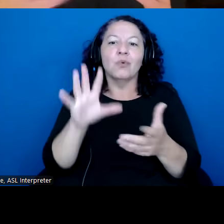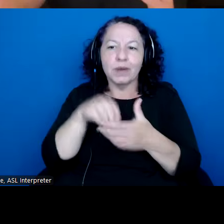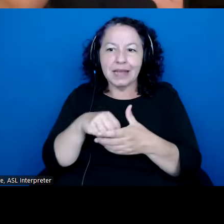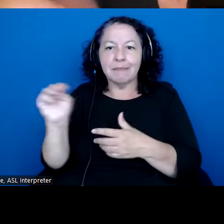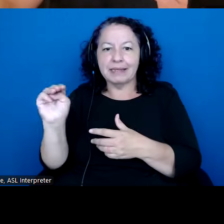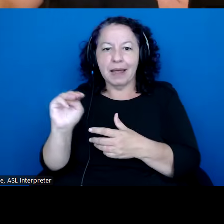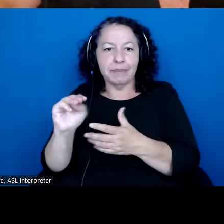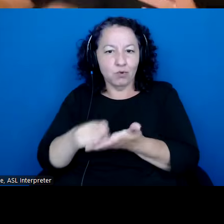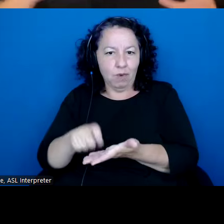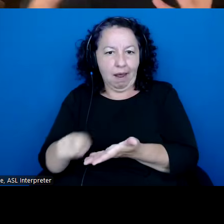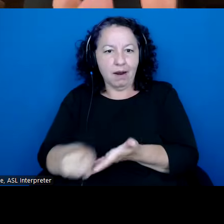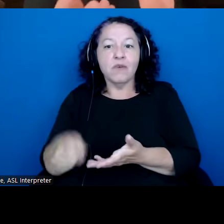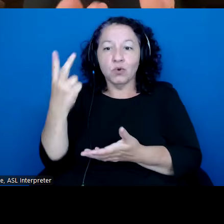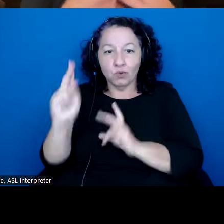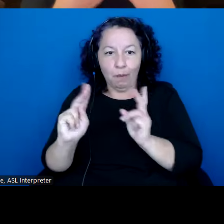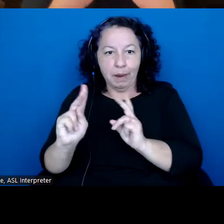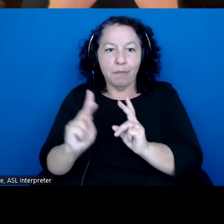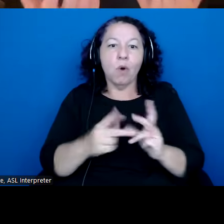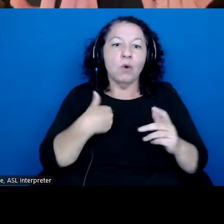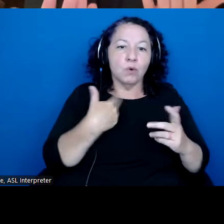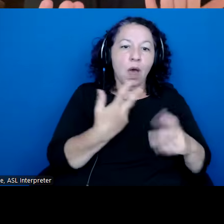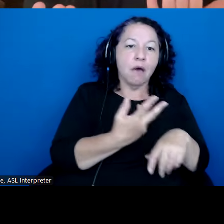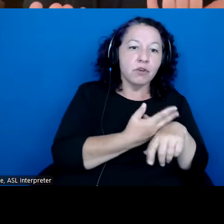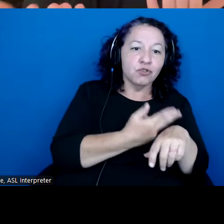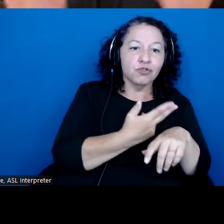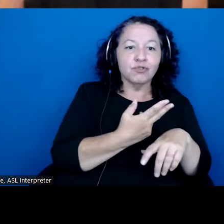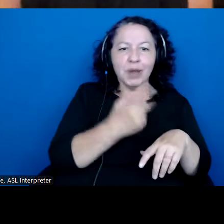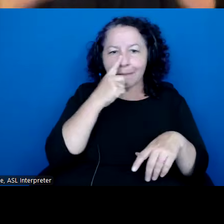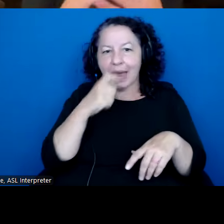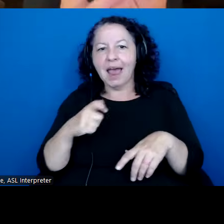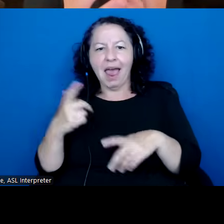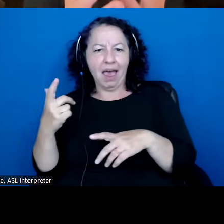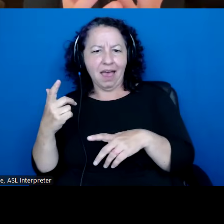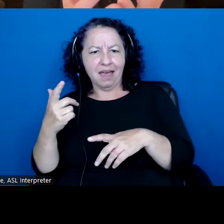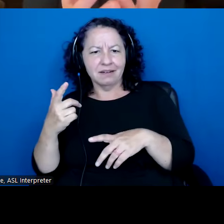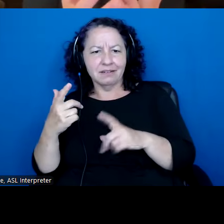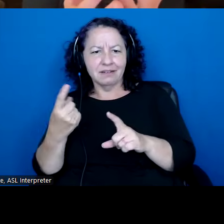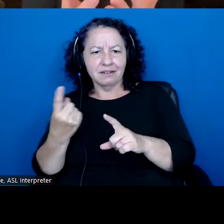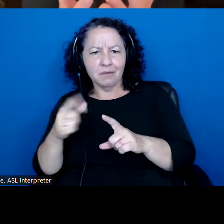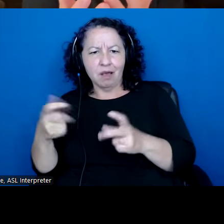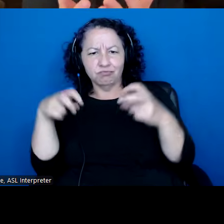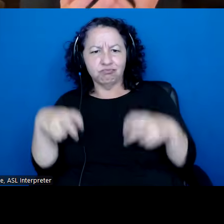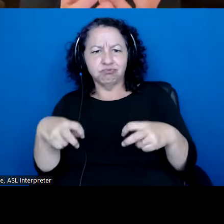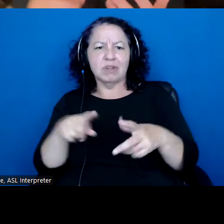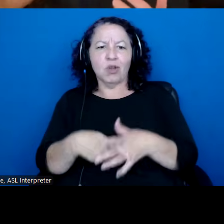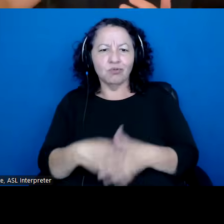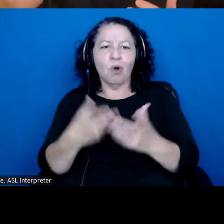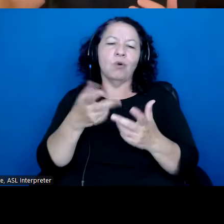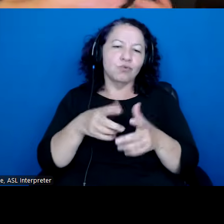persons, in this case, sheep and grain, who sat down together. They started drinking beer and wine, and then it launches them into an argument or a